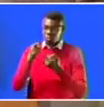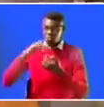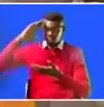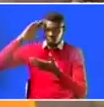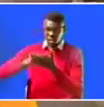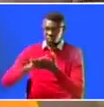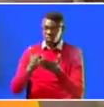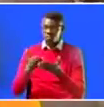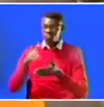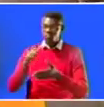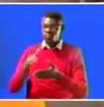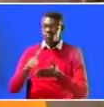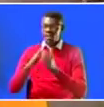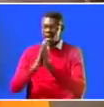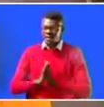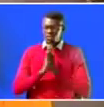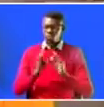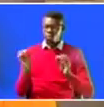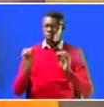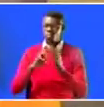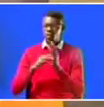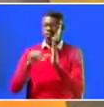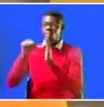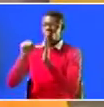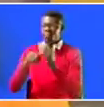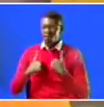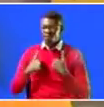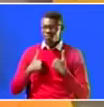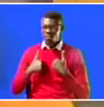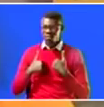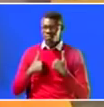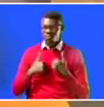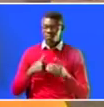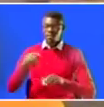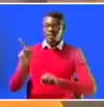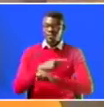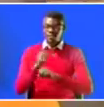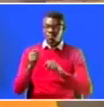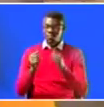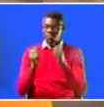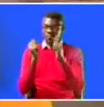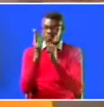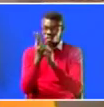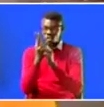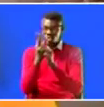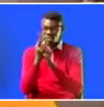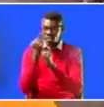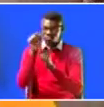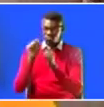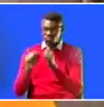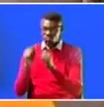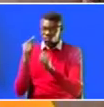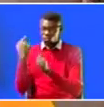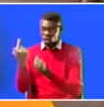that religion to look like there's something wrong with them. So Psalms 14:1 is one of the Bibles which I would